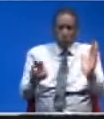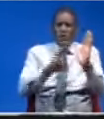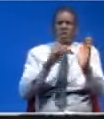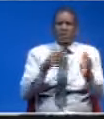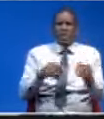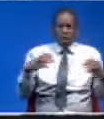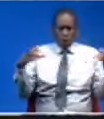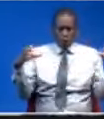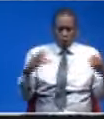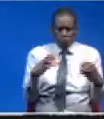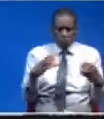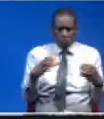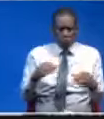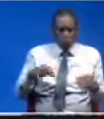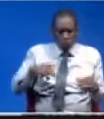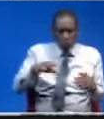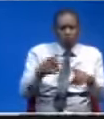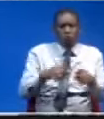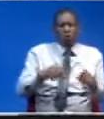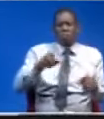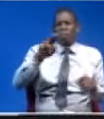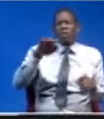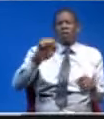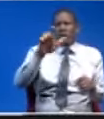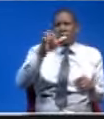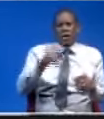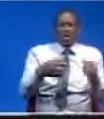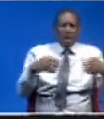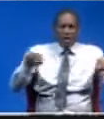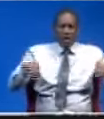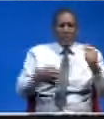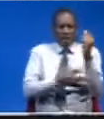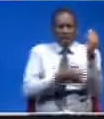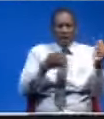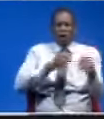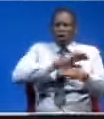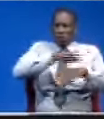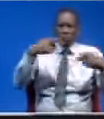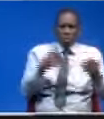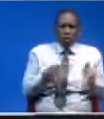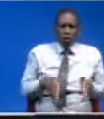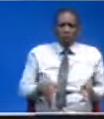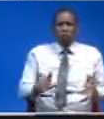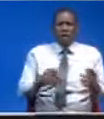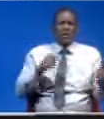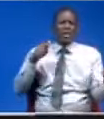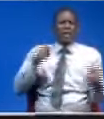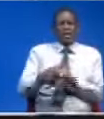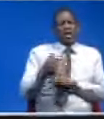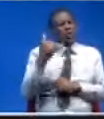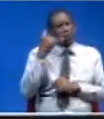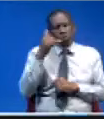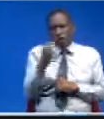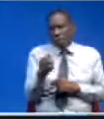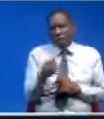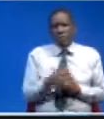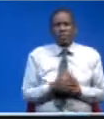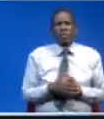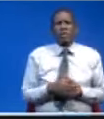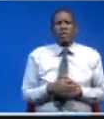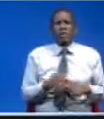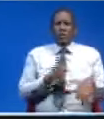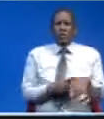a group from Nyali Beach, attacking and stealing from anyone along their path, targeting phones, money and other valuables. Wakati